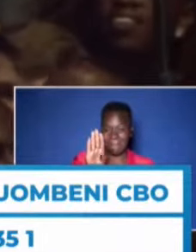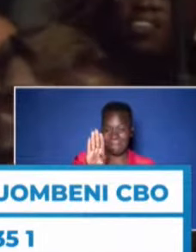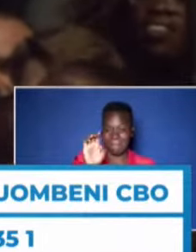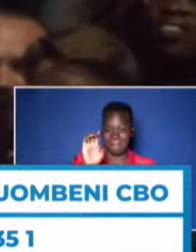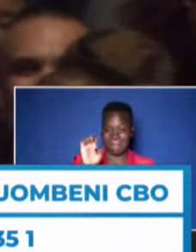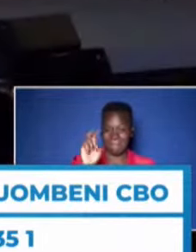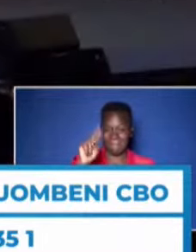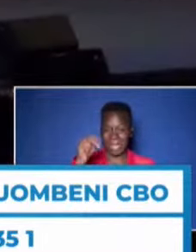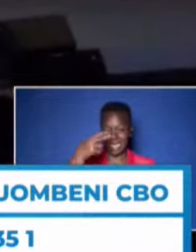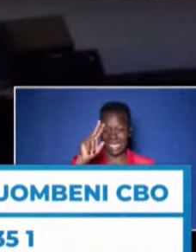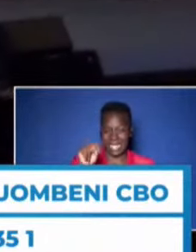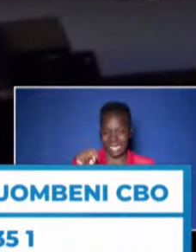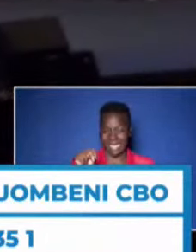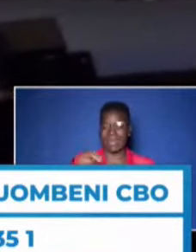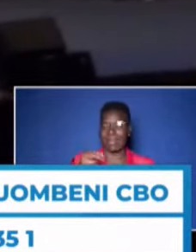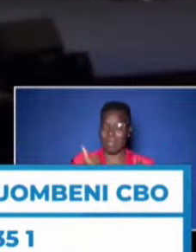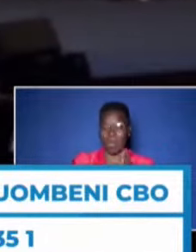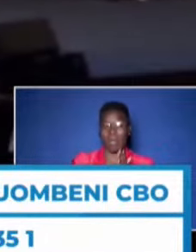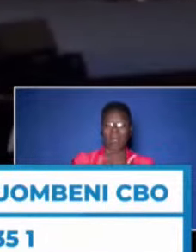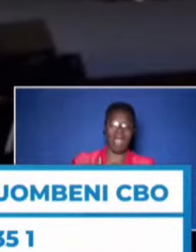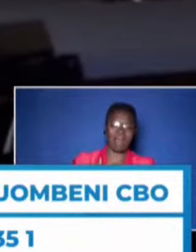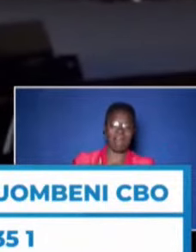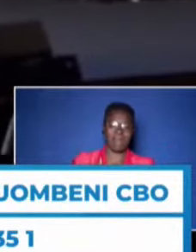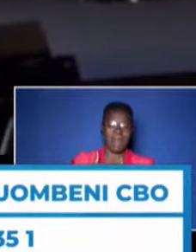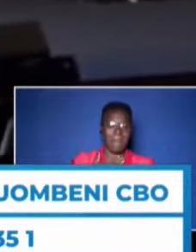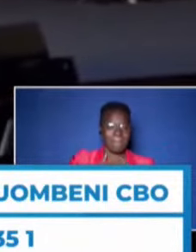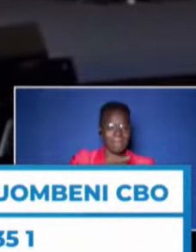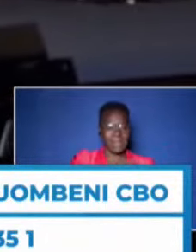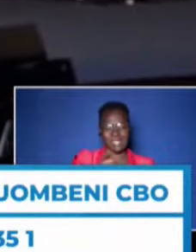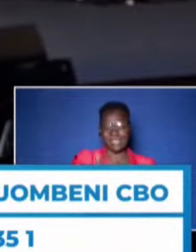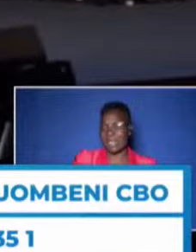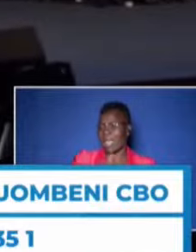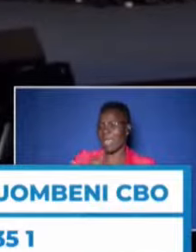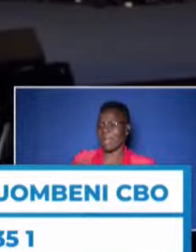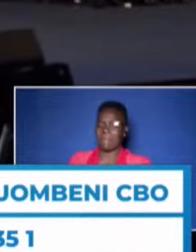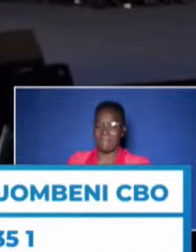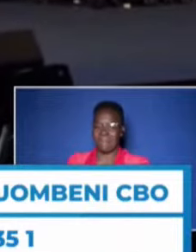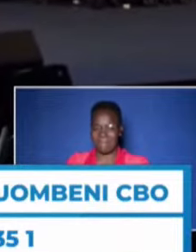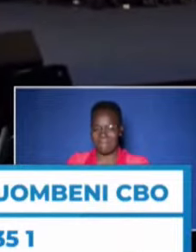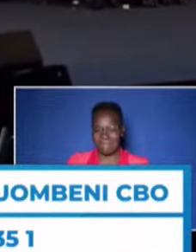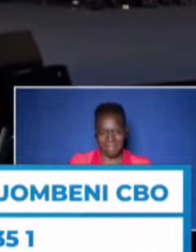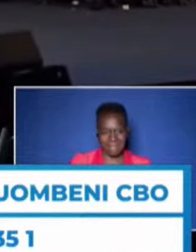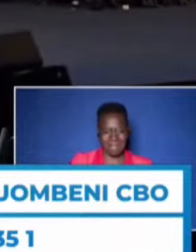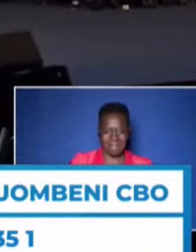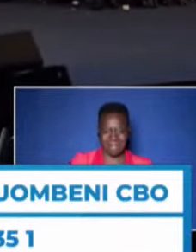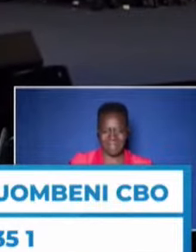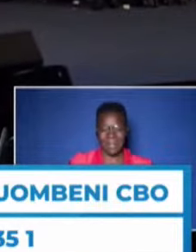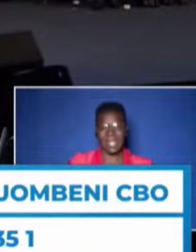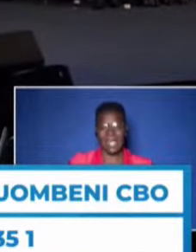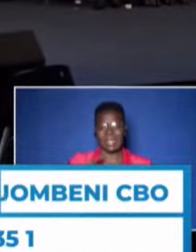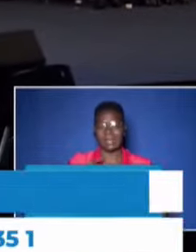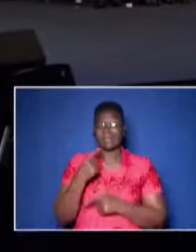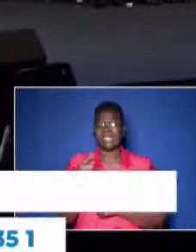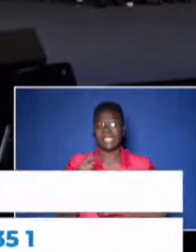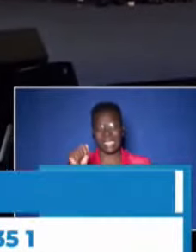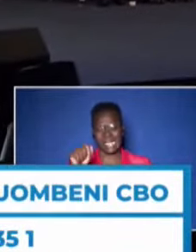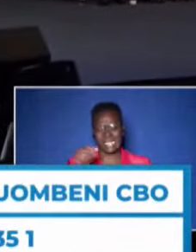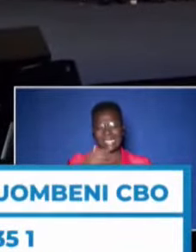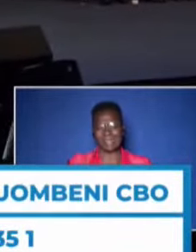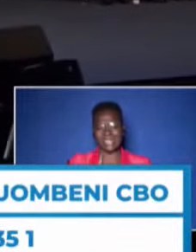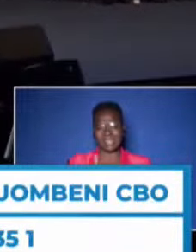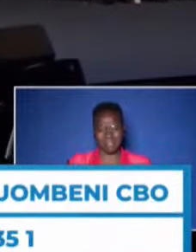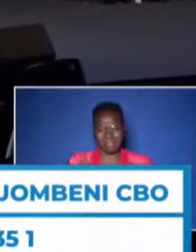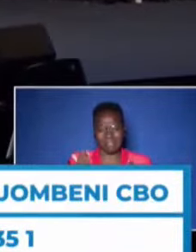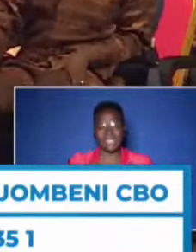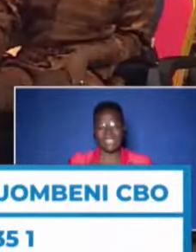him that's all he said I said you can say more there's he took